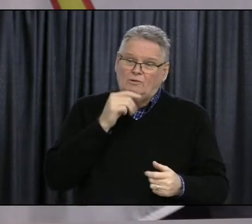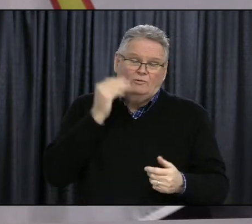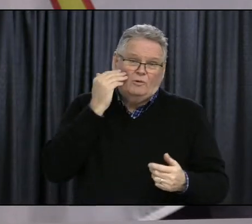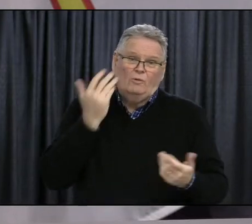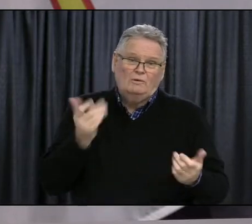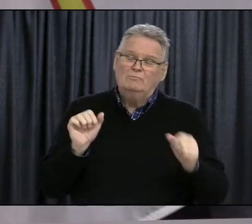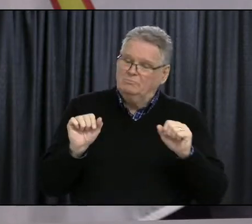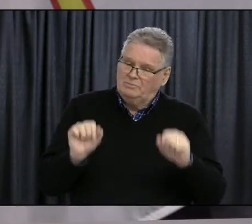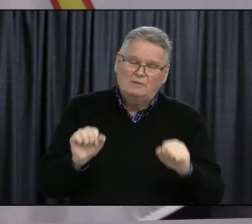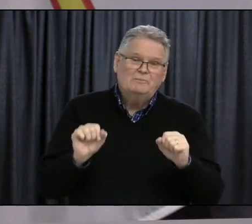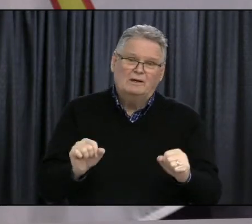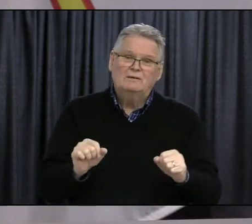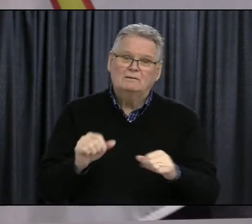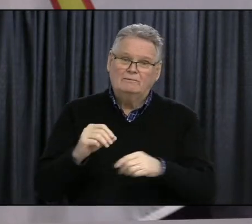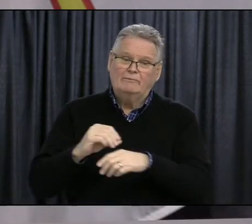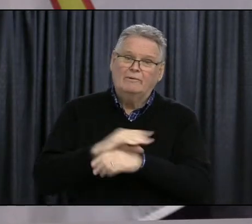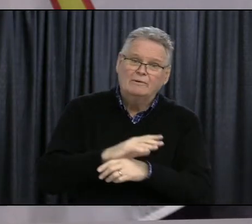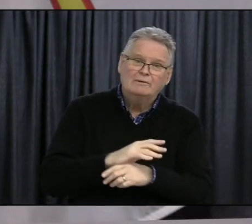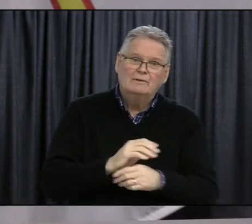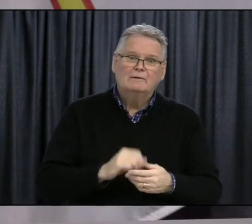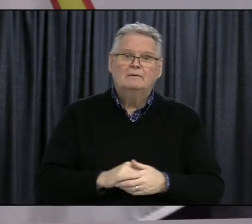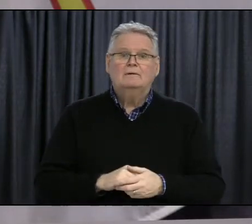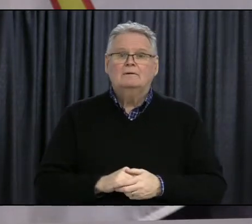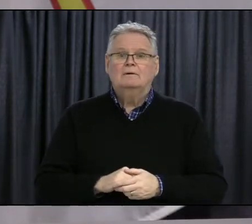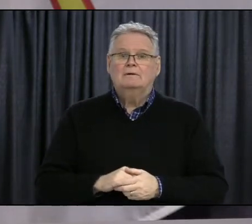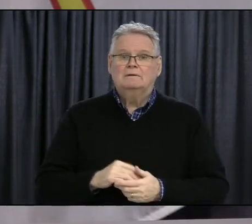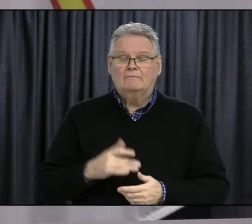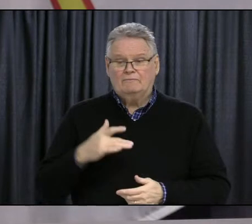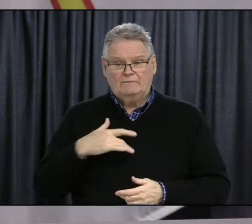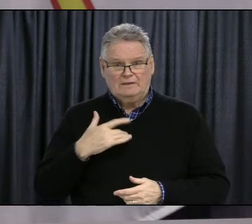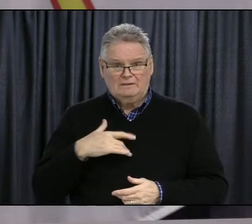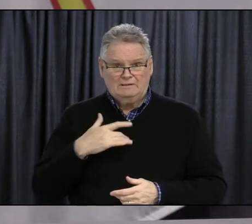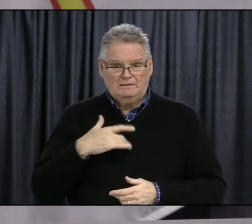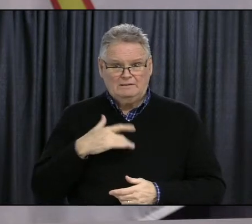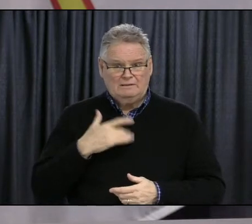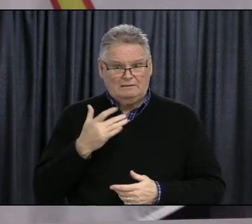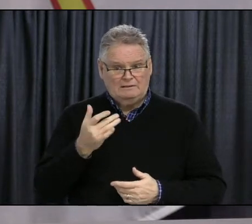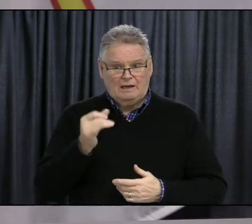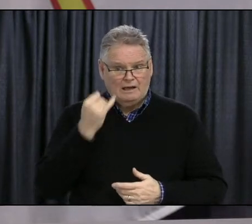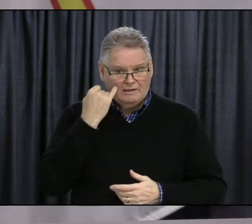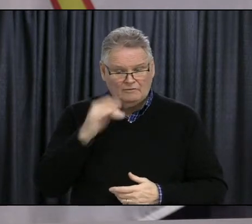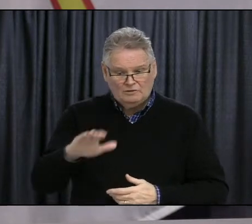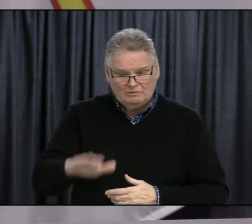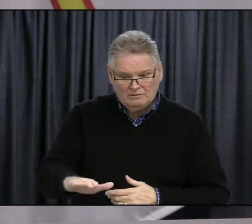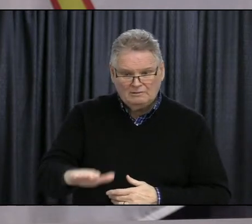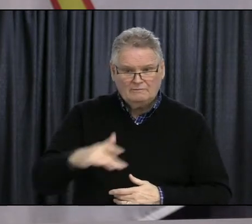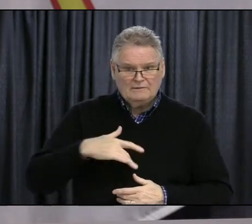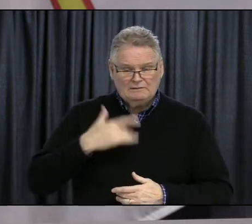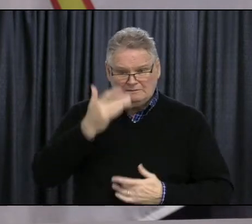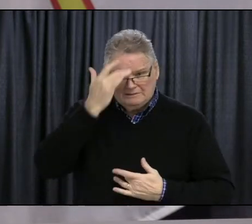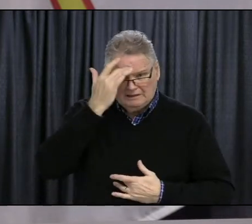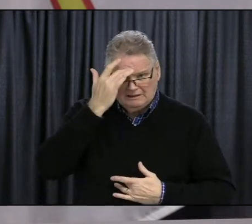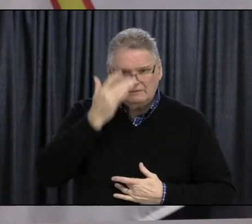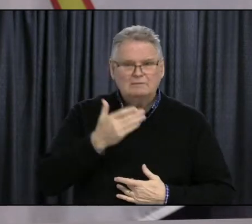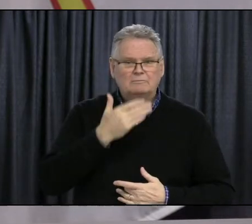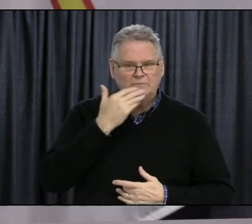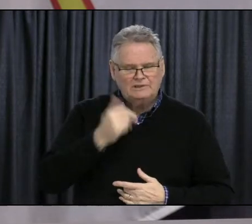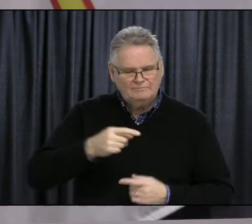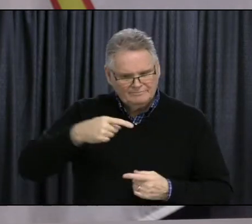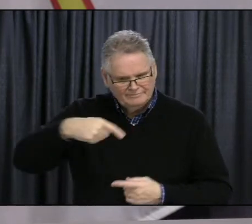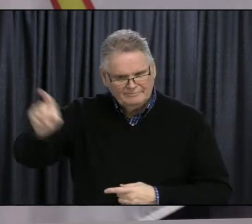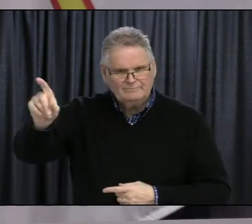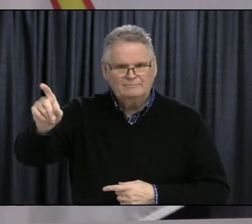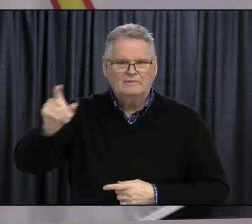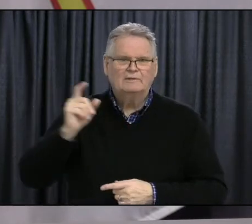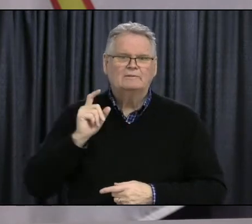sure that we find all the cases that are out there. That's the most important thing. We can only contain COVID